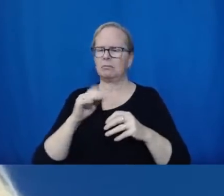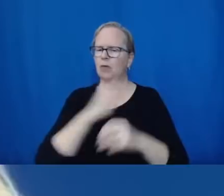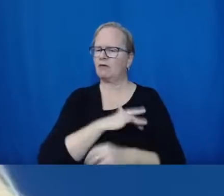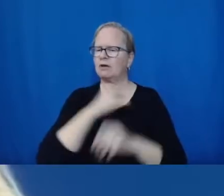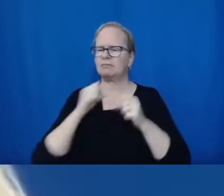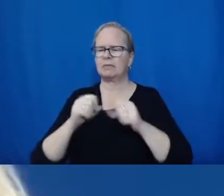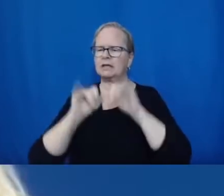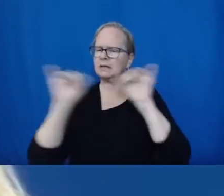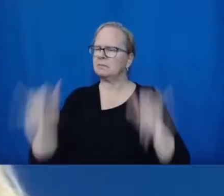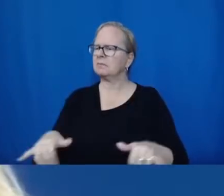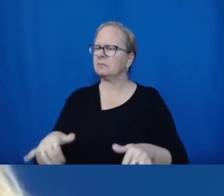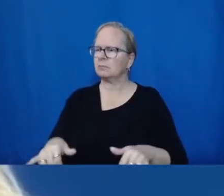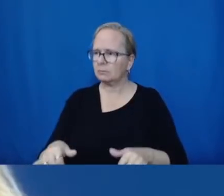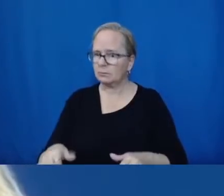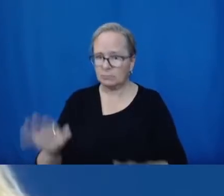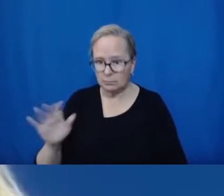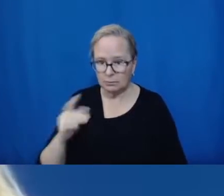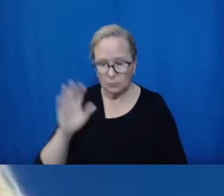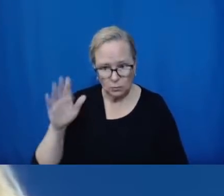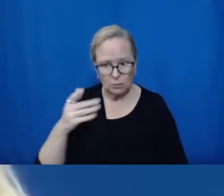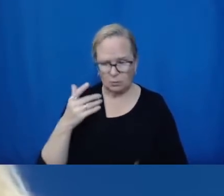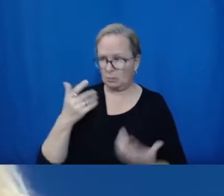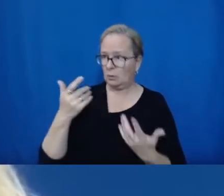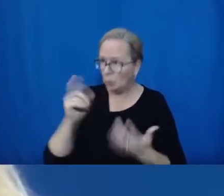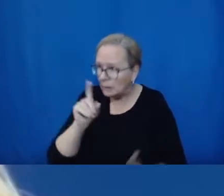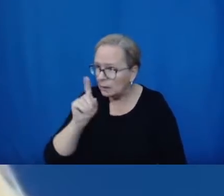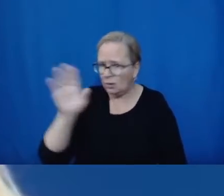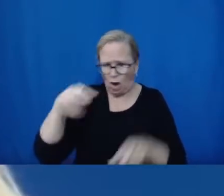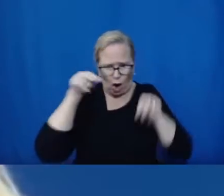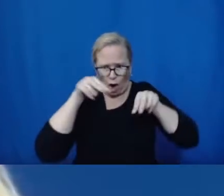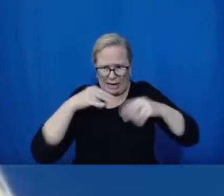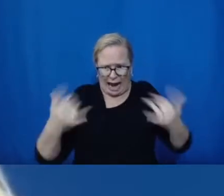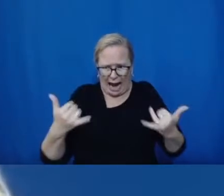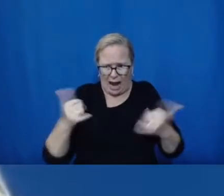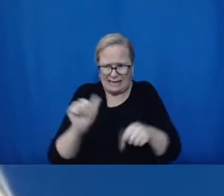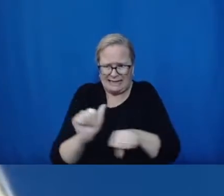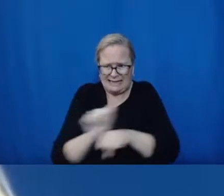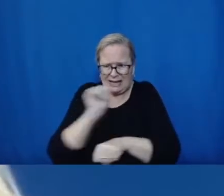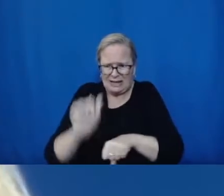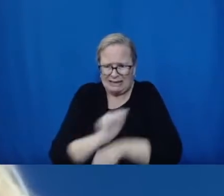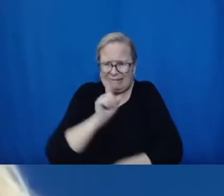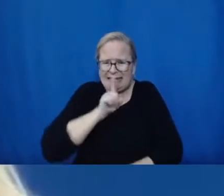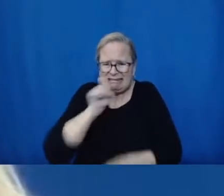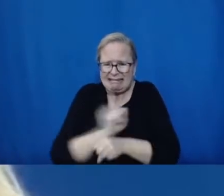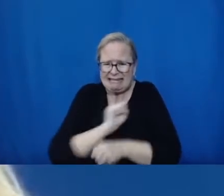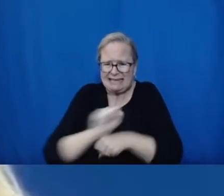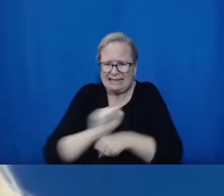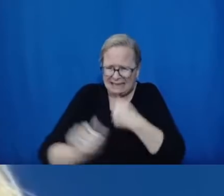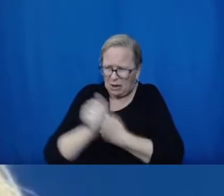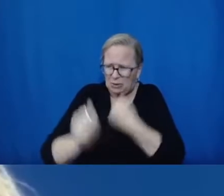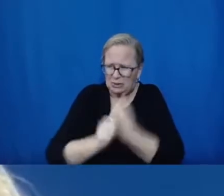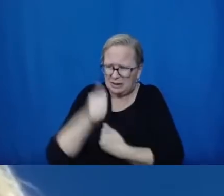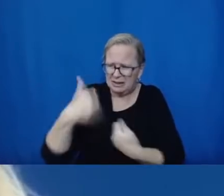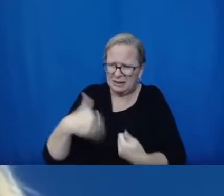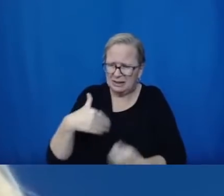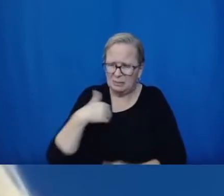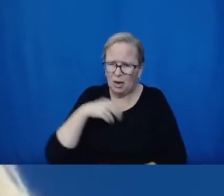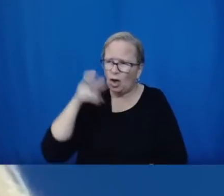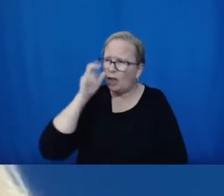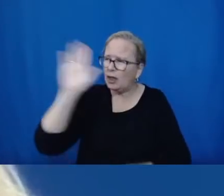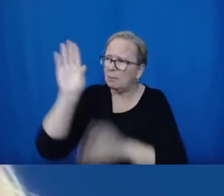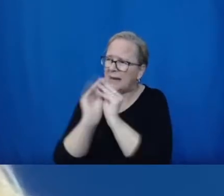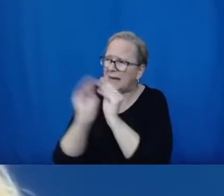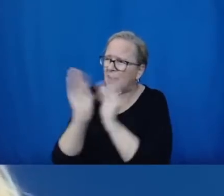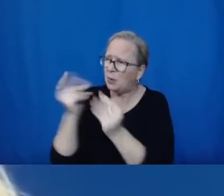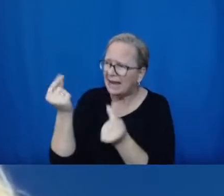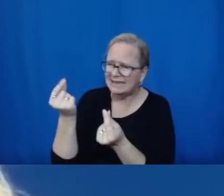is in extreme danger, one that they're hearing about in council chambers, but not